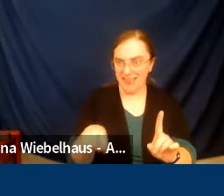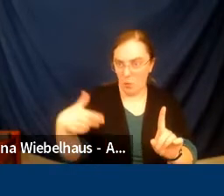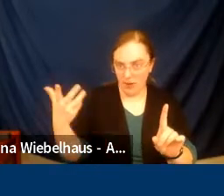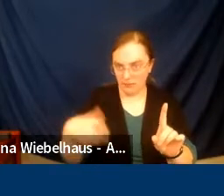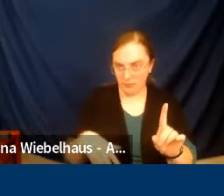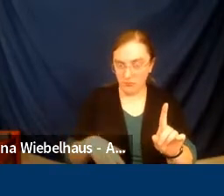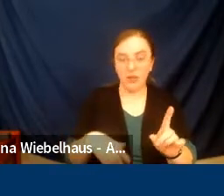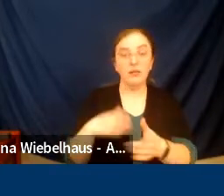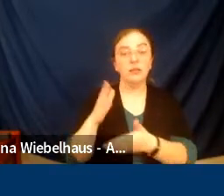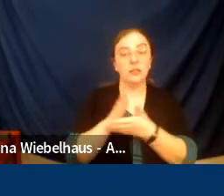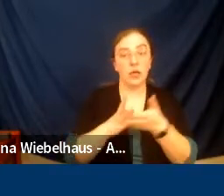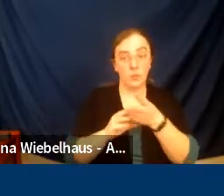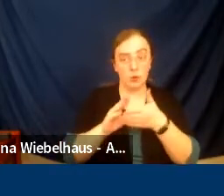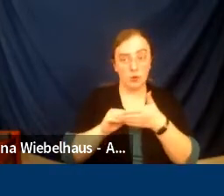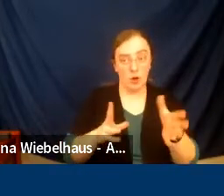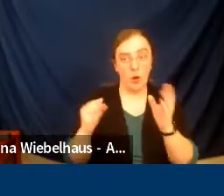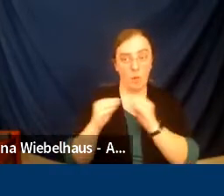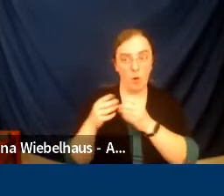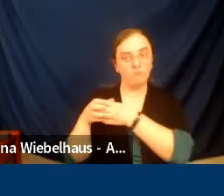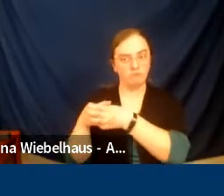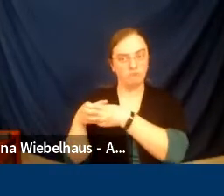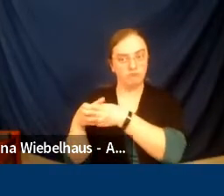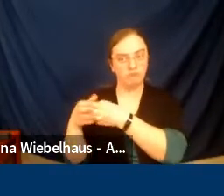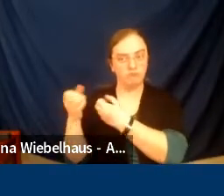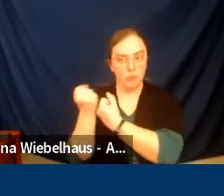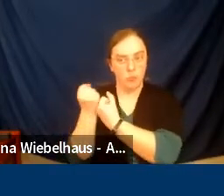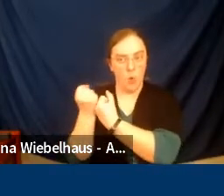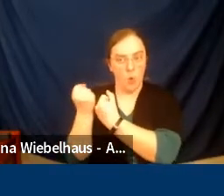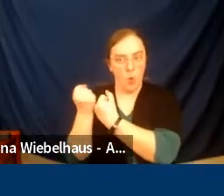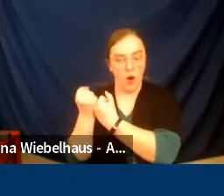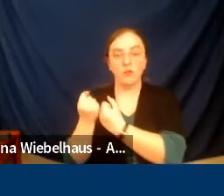that is decided by talking with